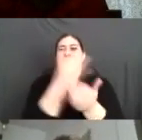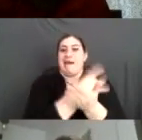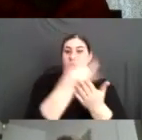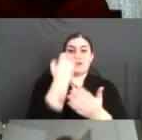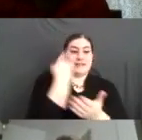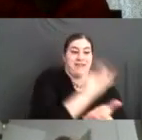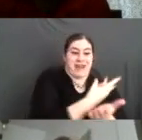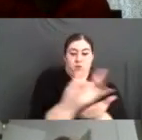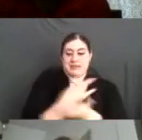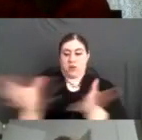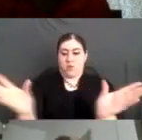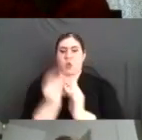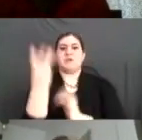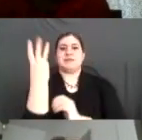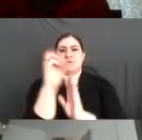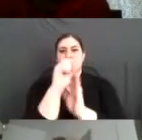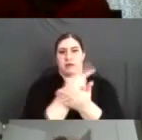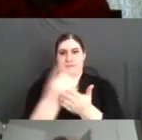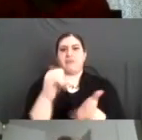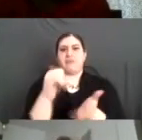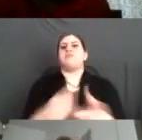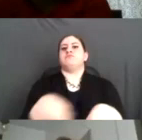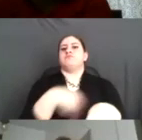2 consecutive 8-week classes, then you would be